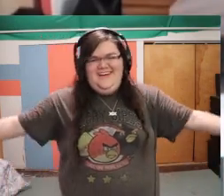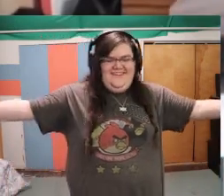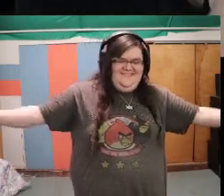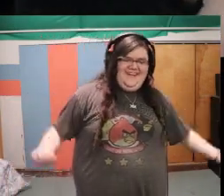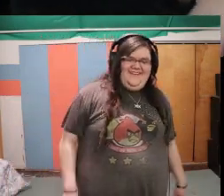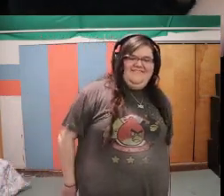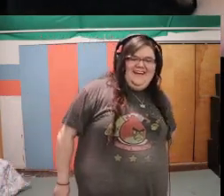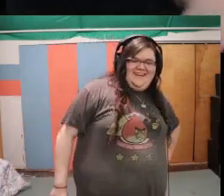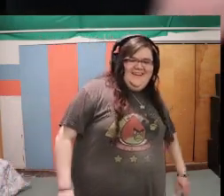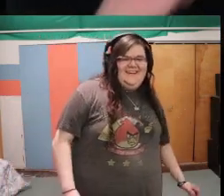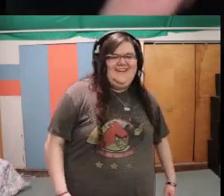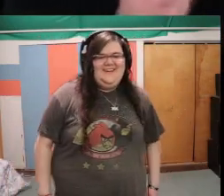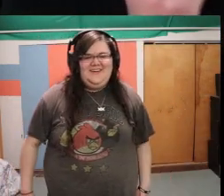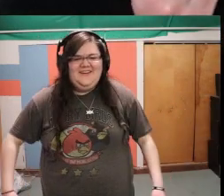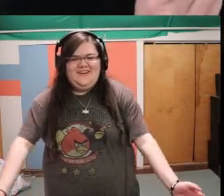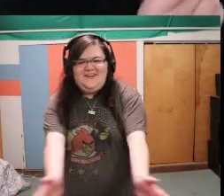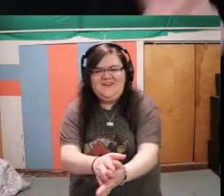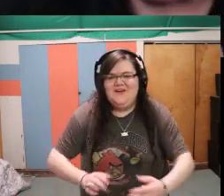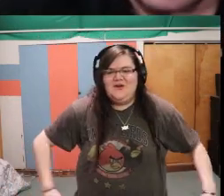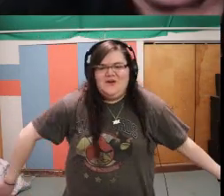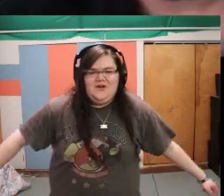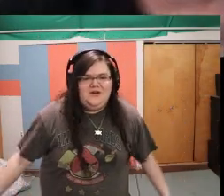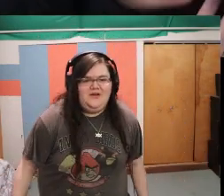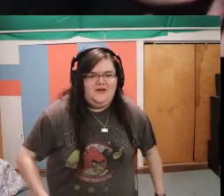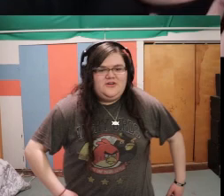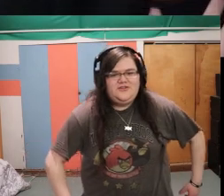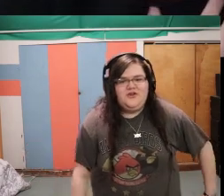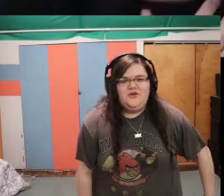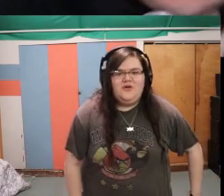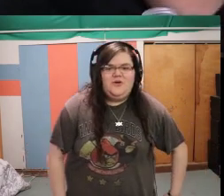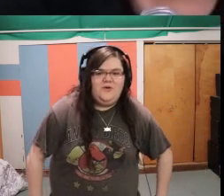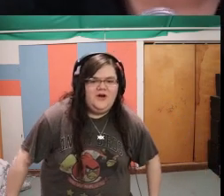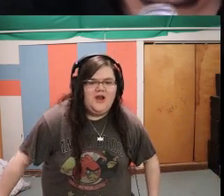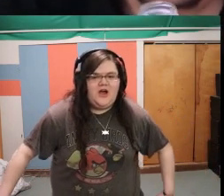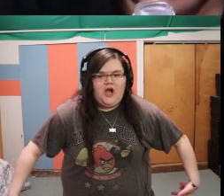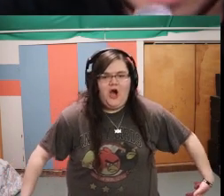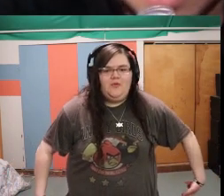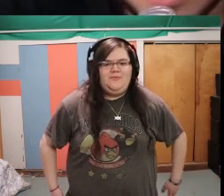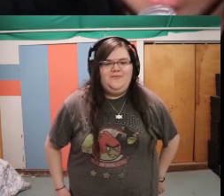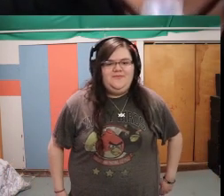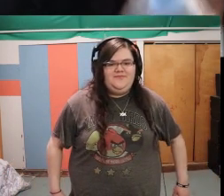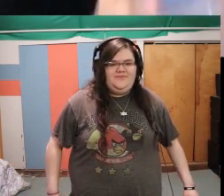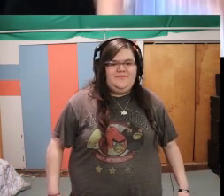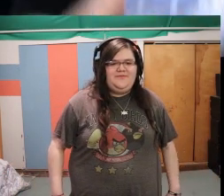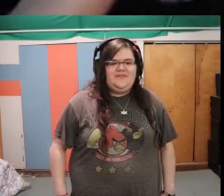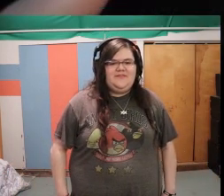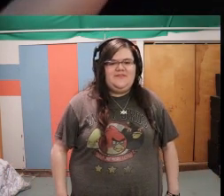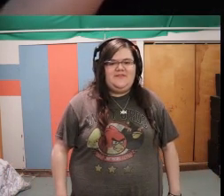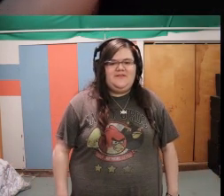Let me time it. All right. All right. I got the timer here. 3, 2, 1, go. Go.